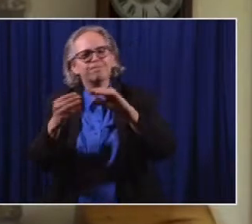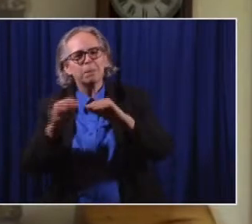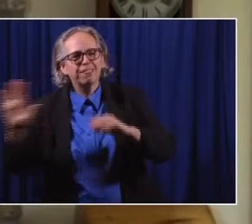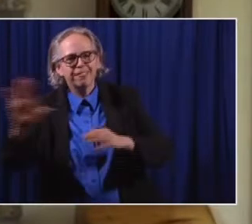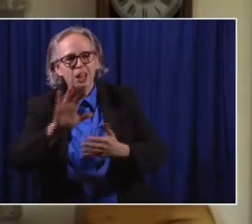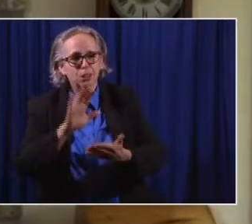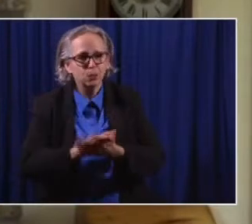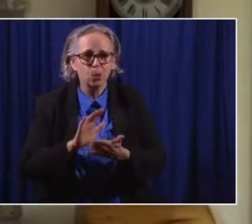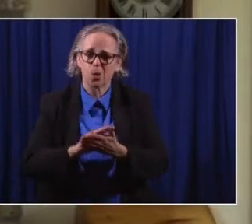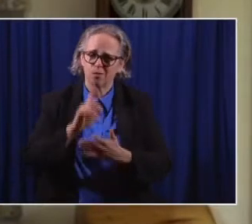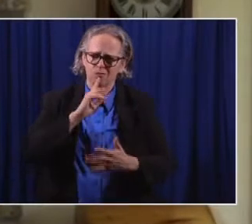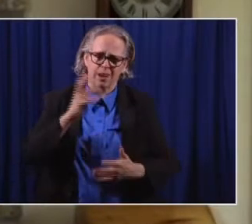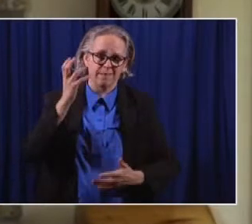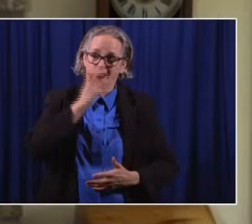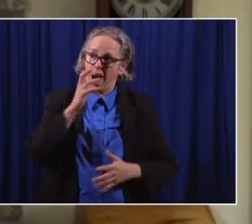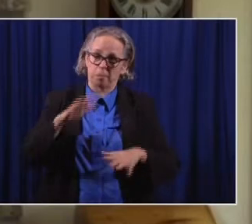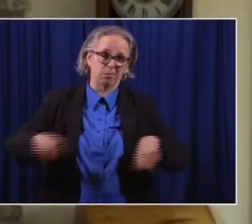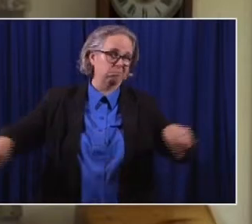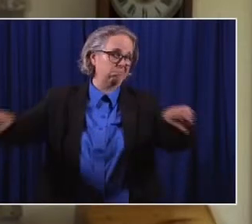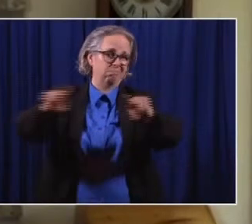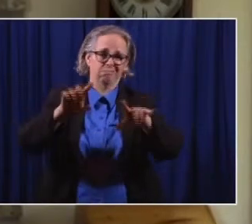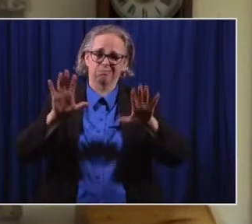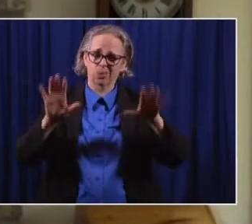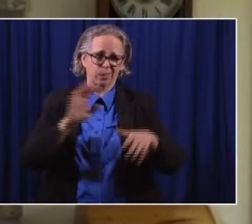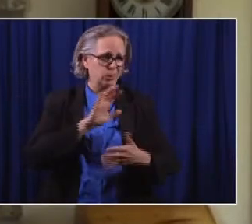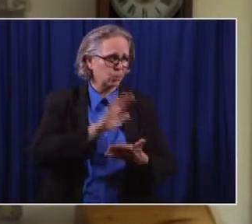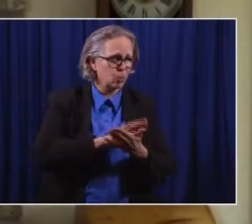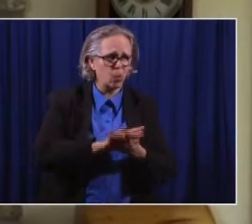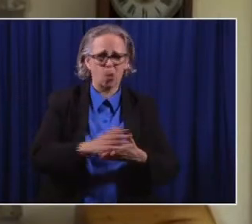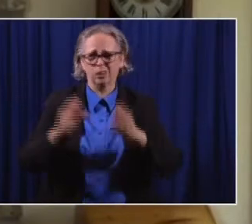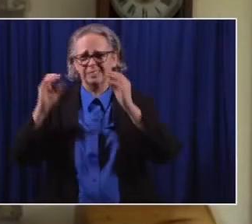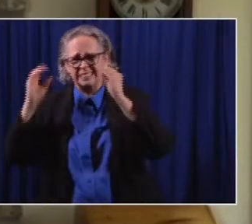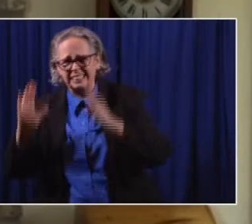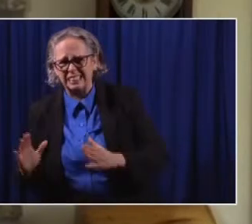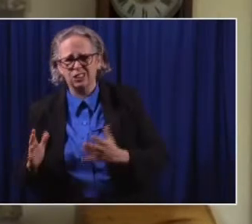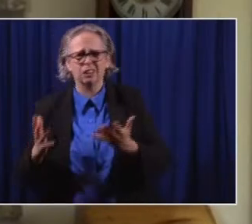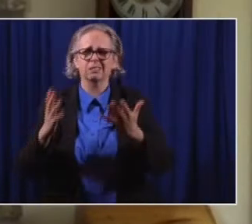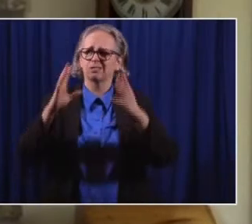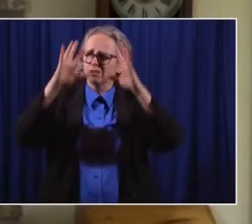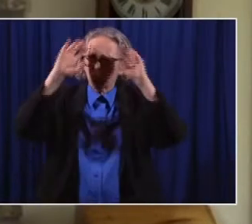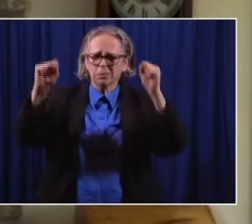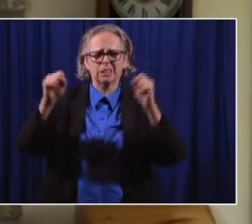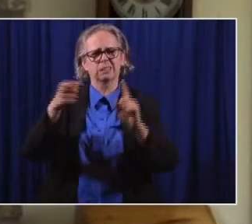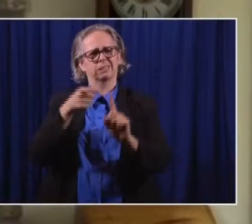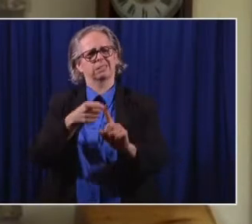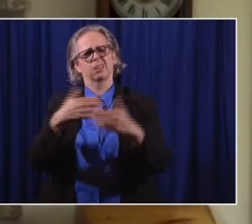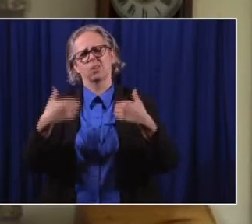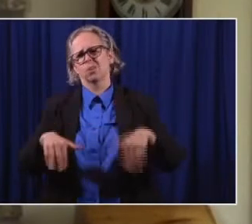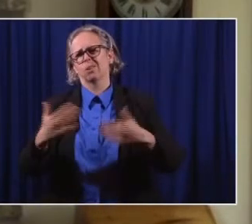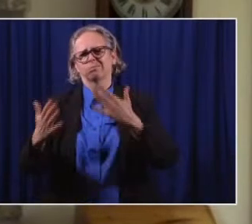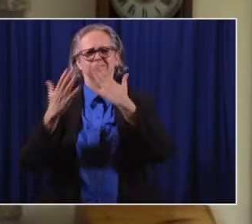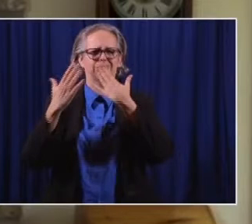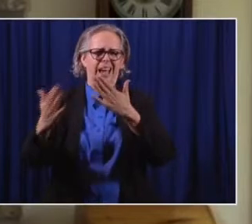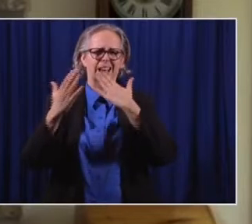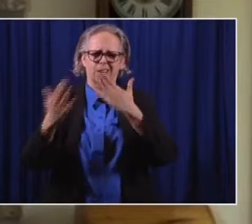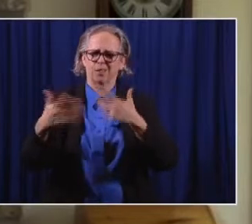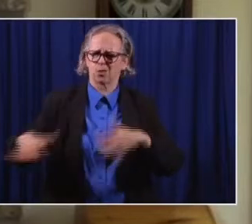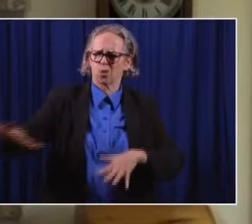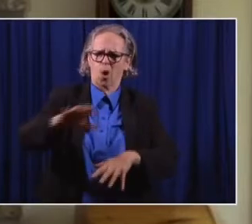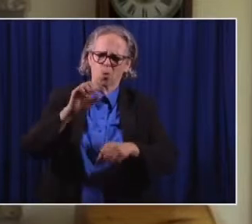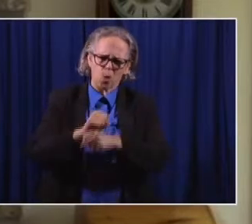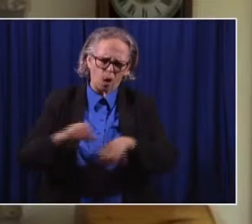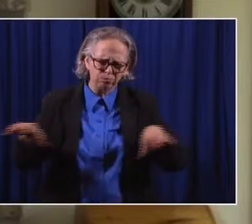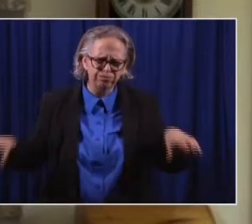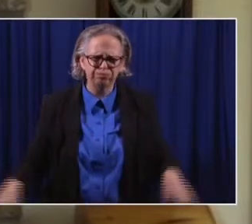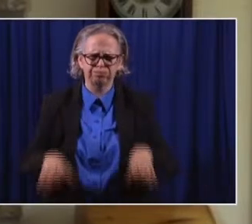our teachers, our school staff, educational service centers for working so very, very hard to keep our kids